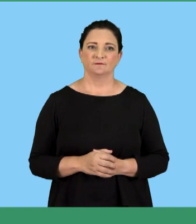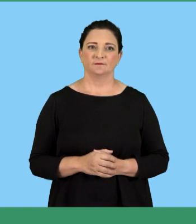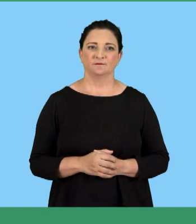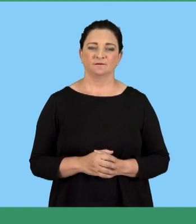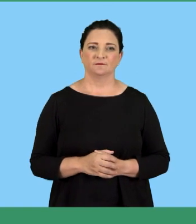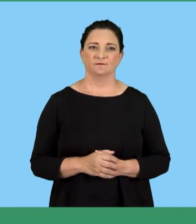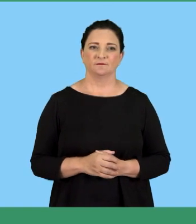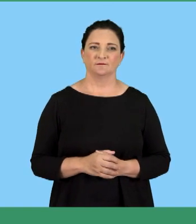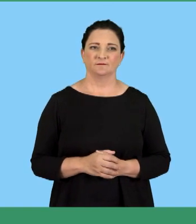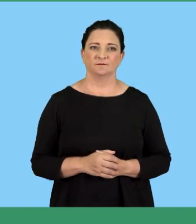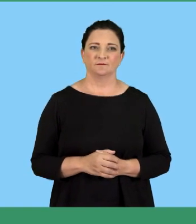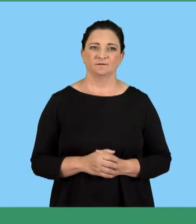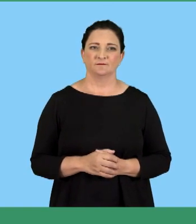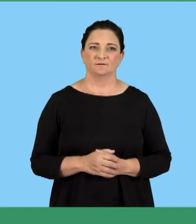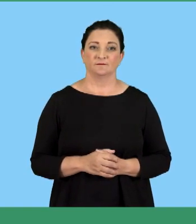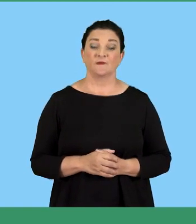also